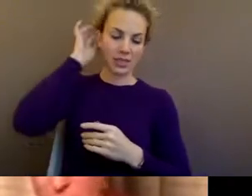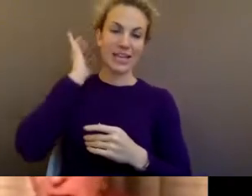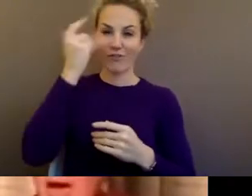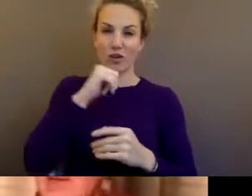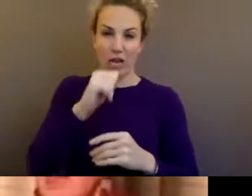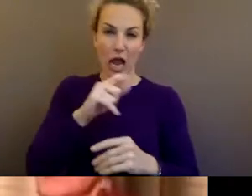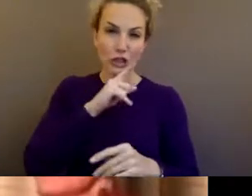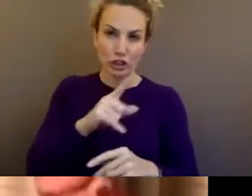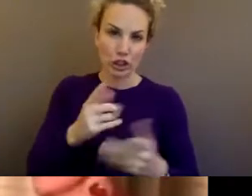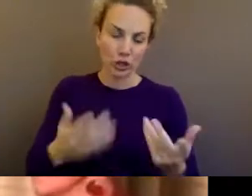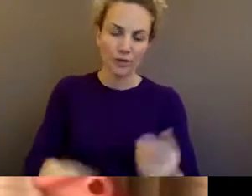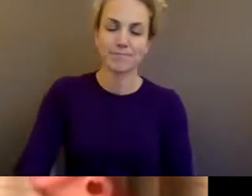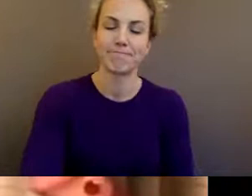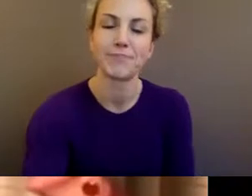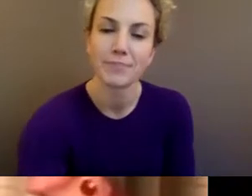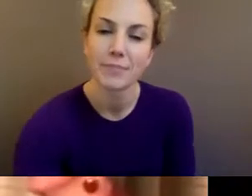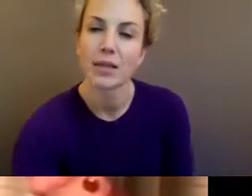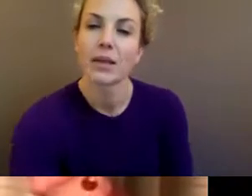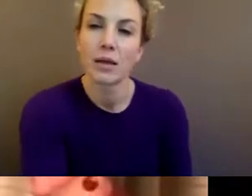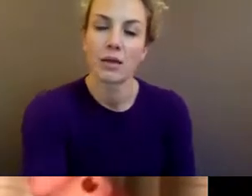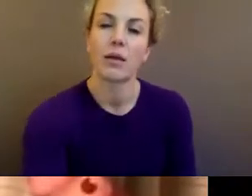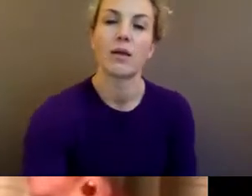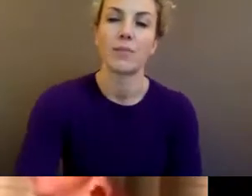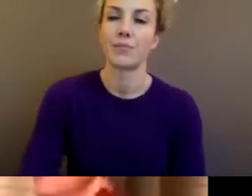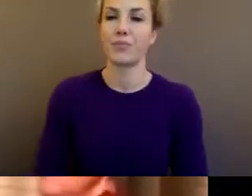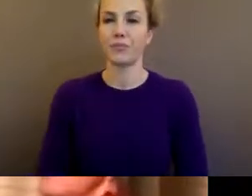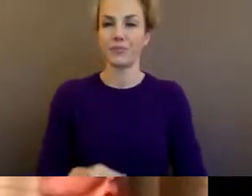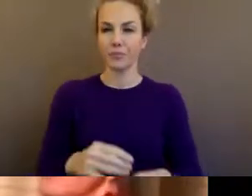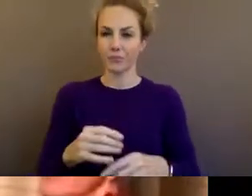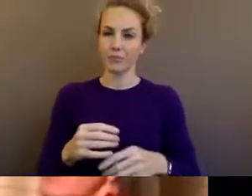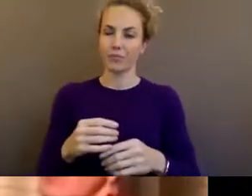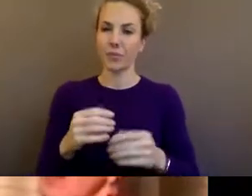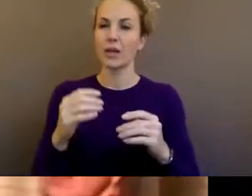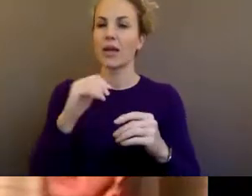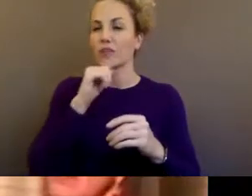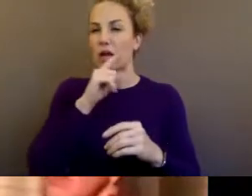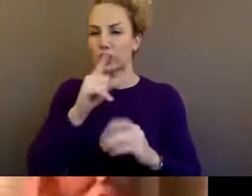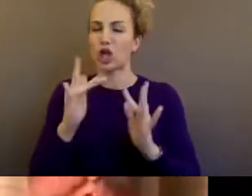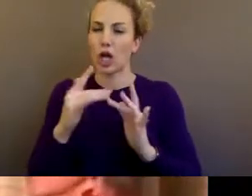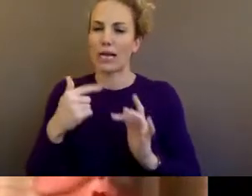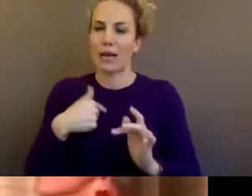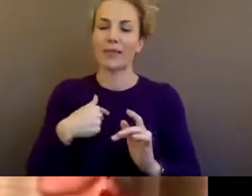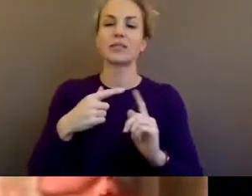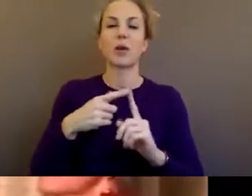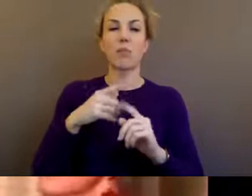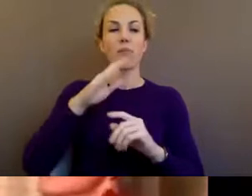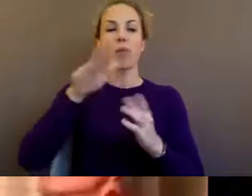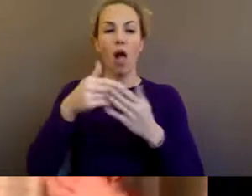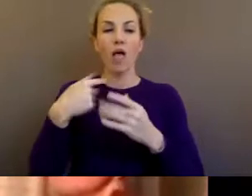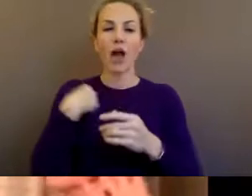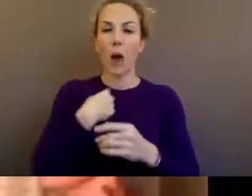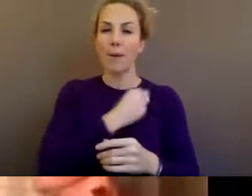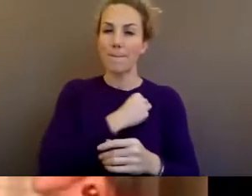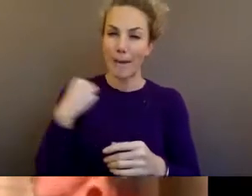it. The thing I would really love to see happen would be for us all, through our affiliates, individually,